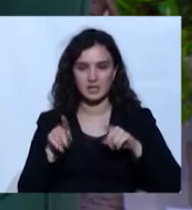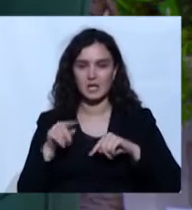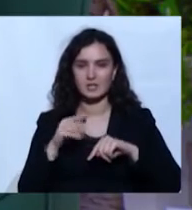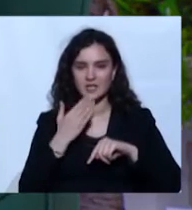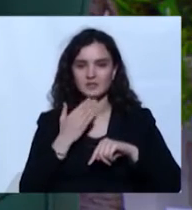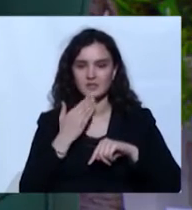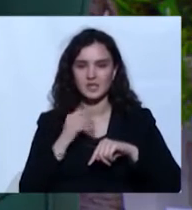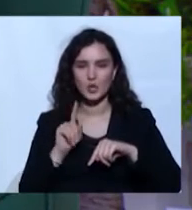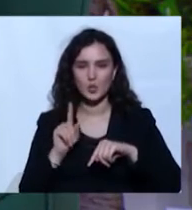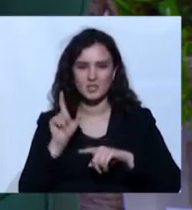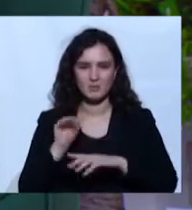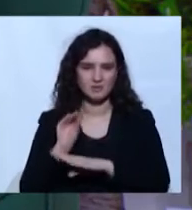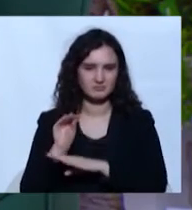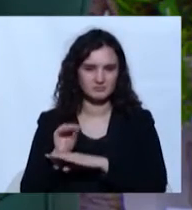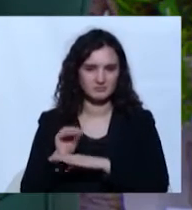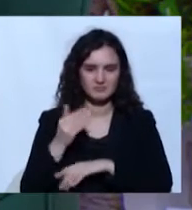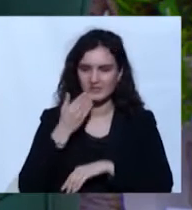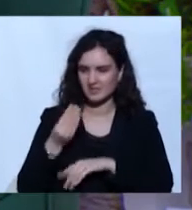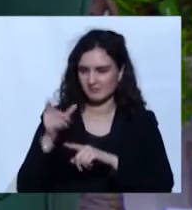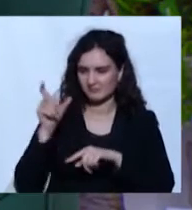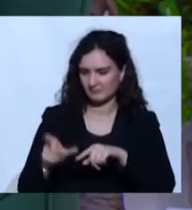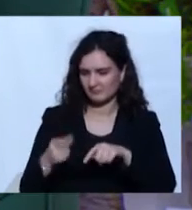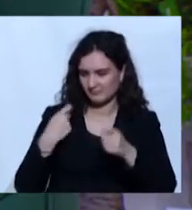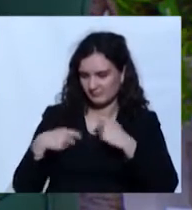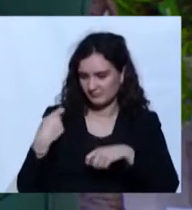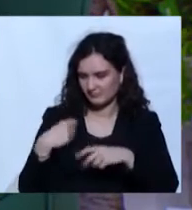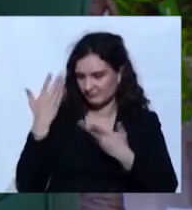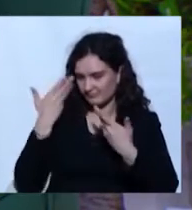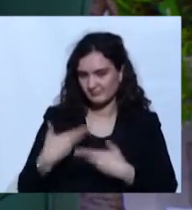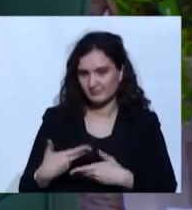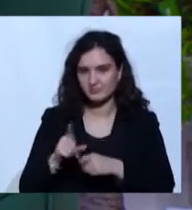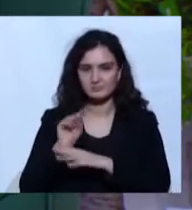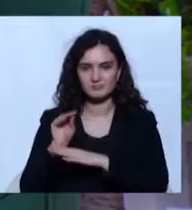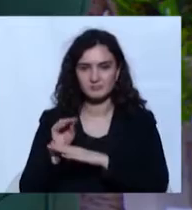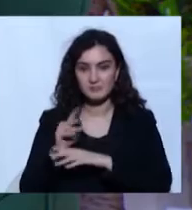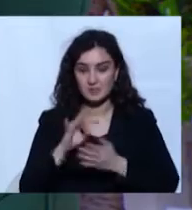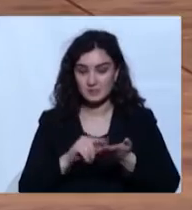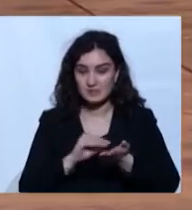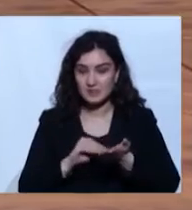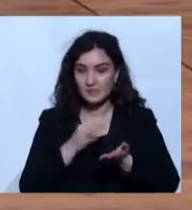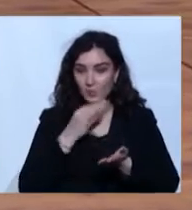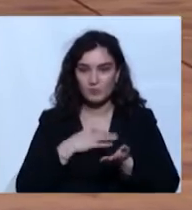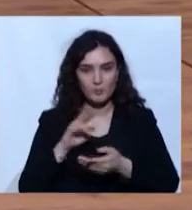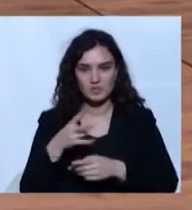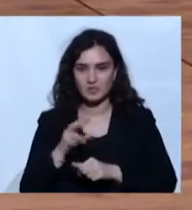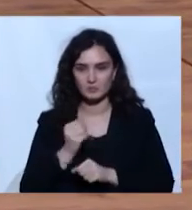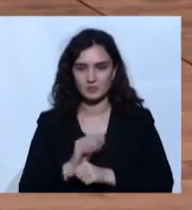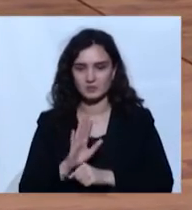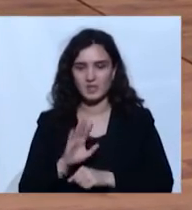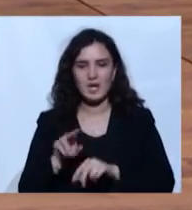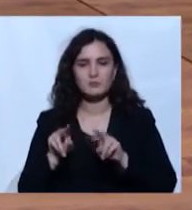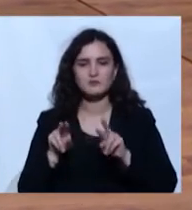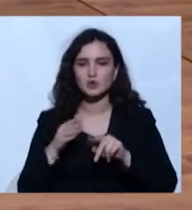easy to judge people by their appearances, but this book tells us we shouldn't do that. And no matter